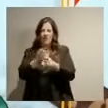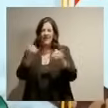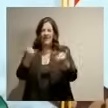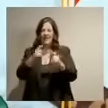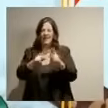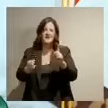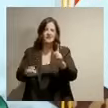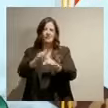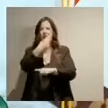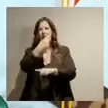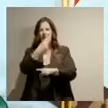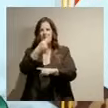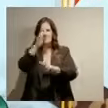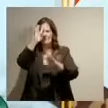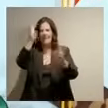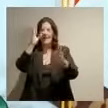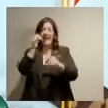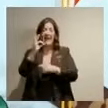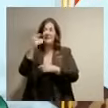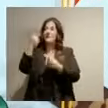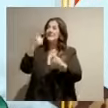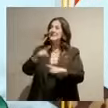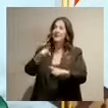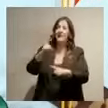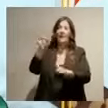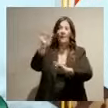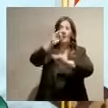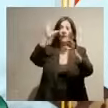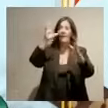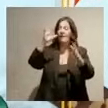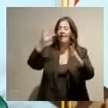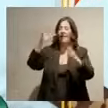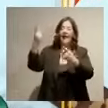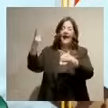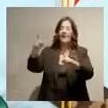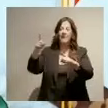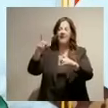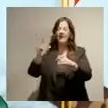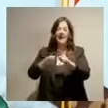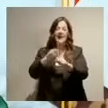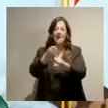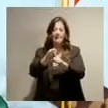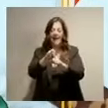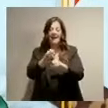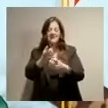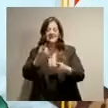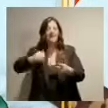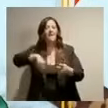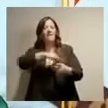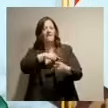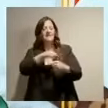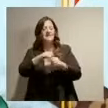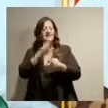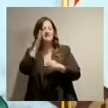random act of God, and having experienced a disproportionate number of those in 5 years,